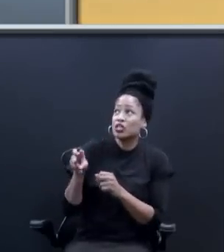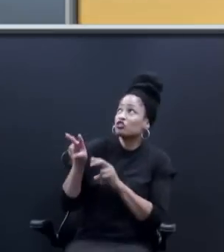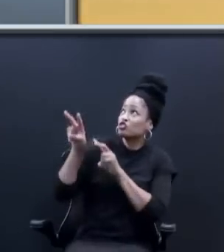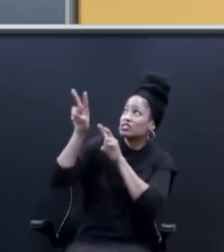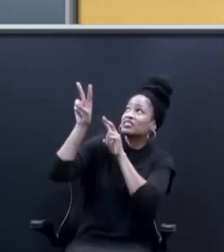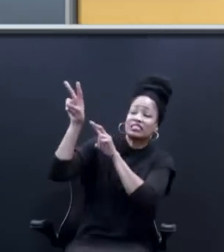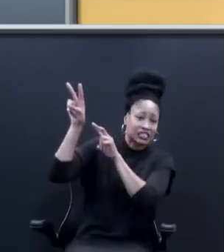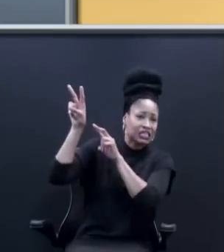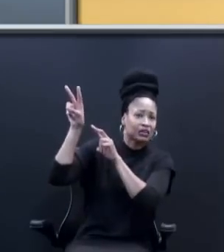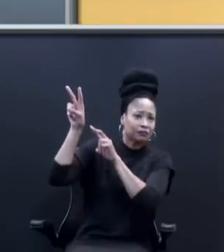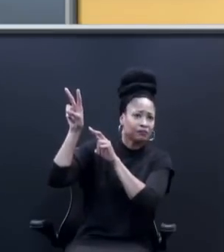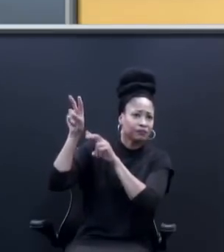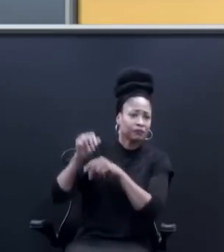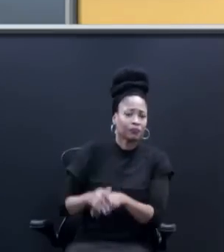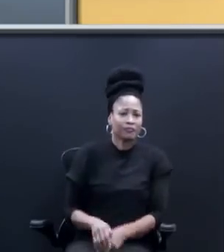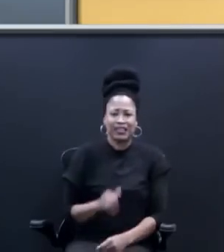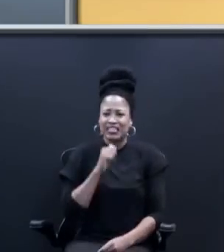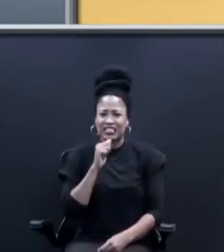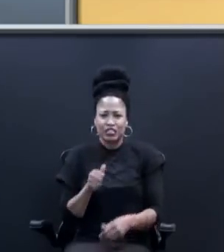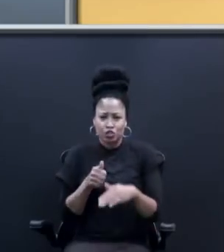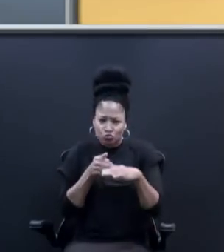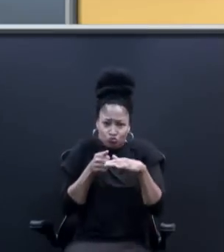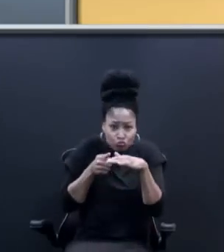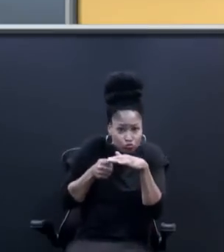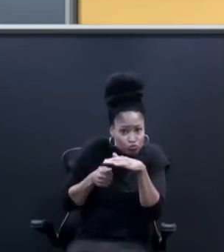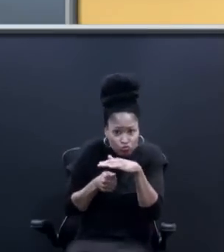some temple and all of a sudden the Lord is back.